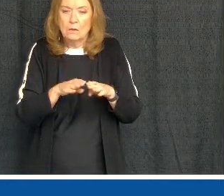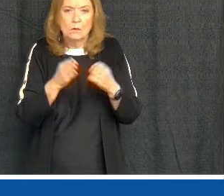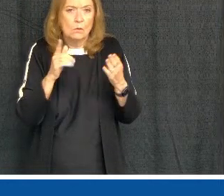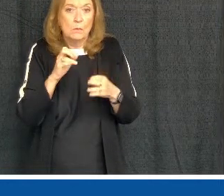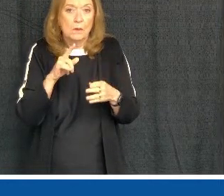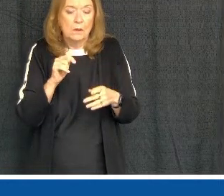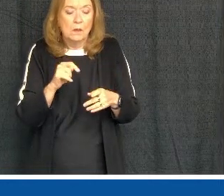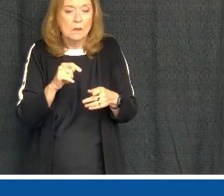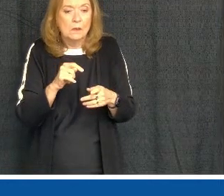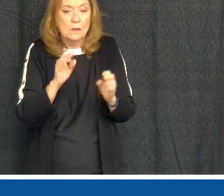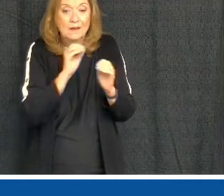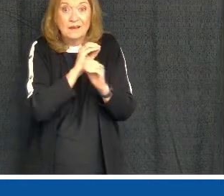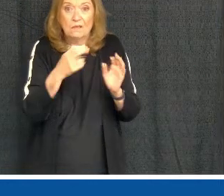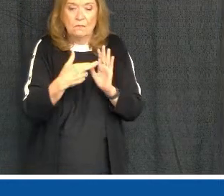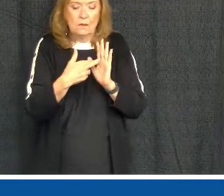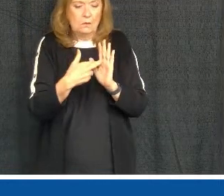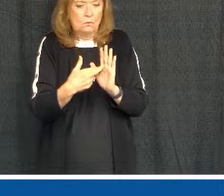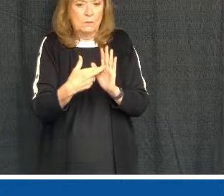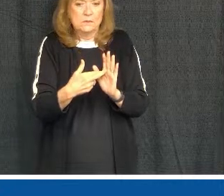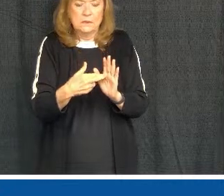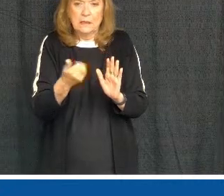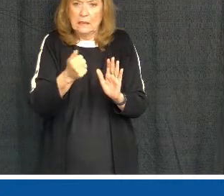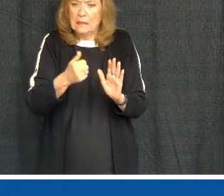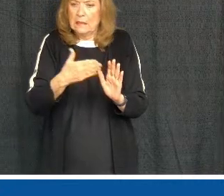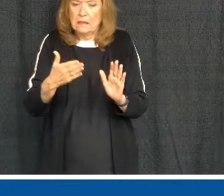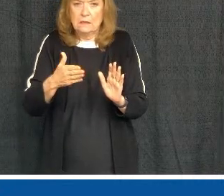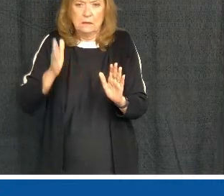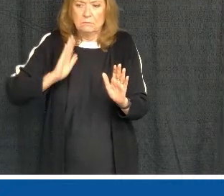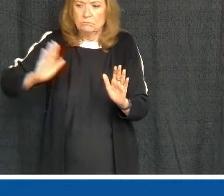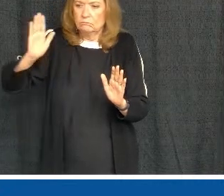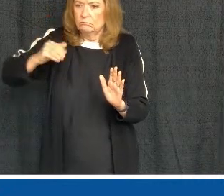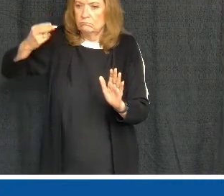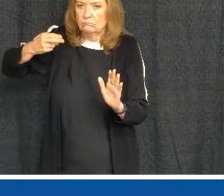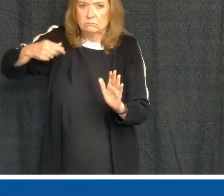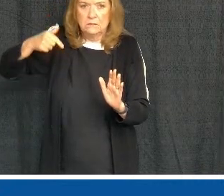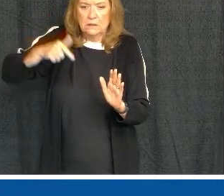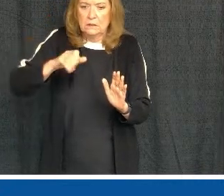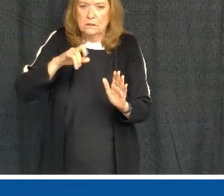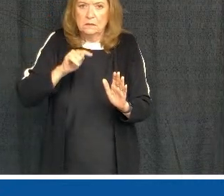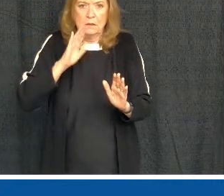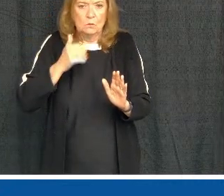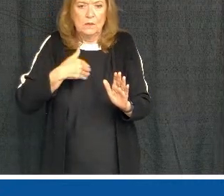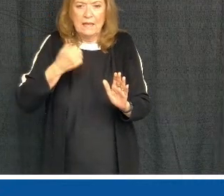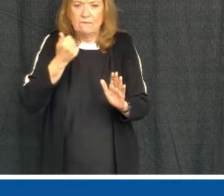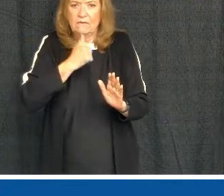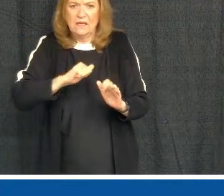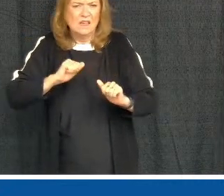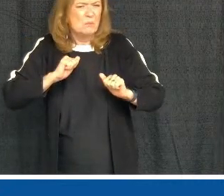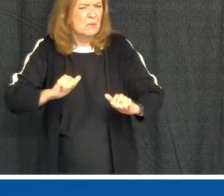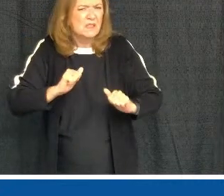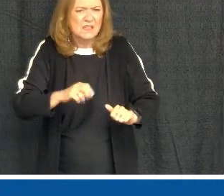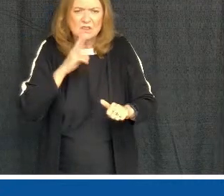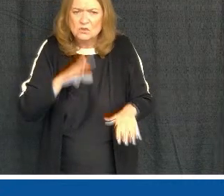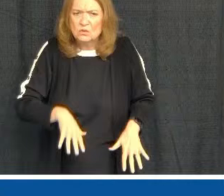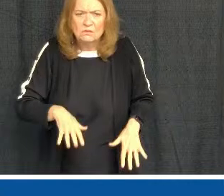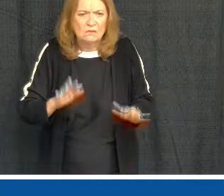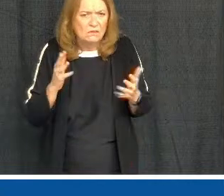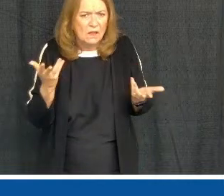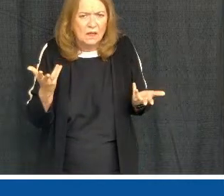nothing that ever represented anything in the archives or anything that this lot would ever have any potential of the